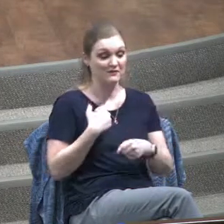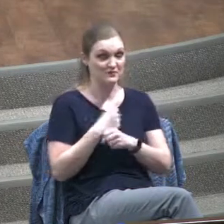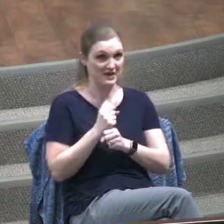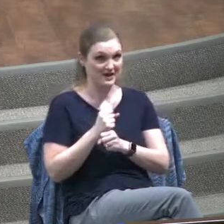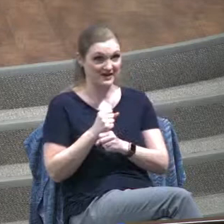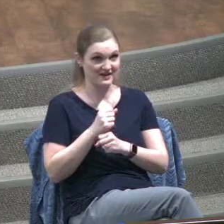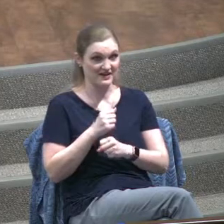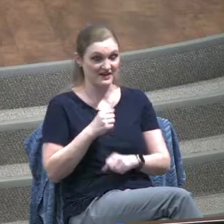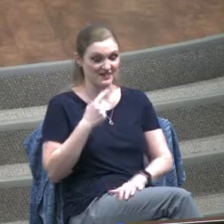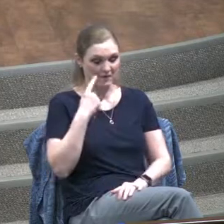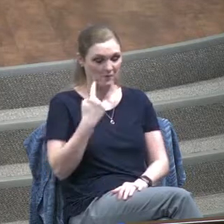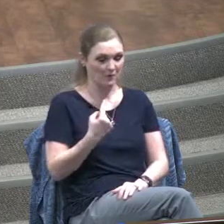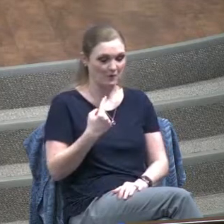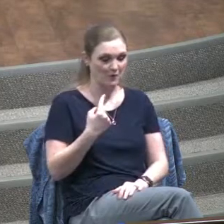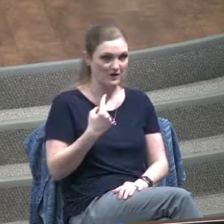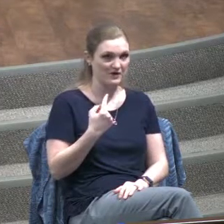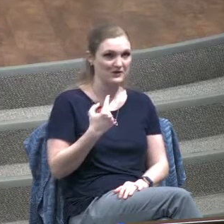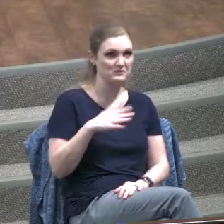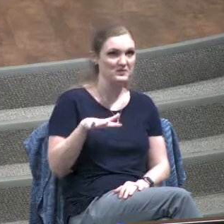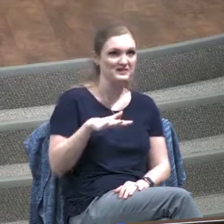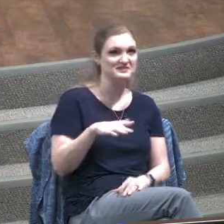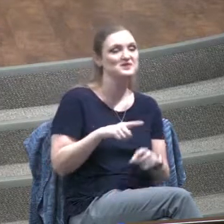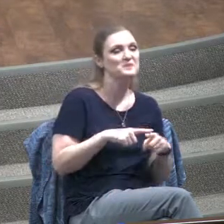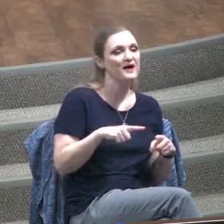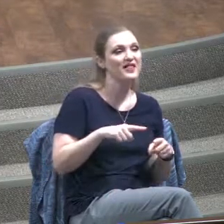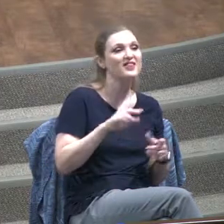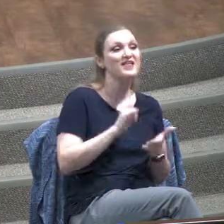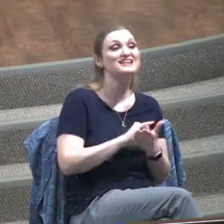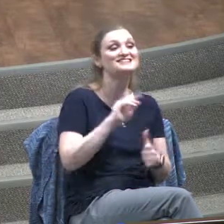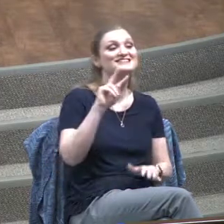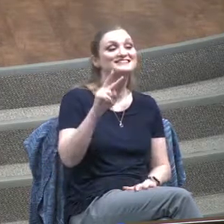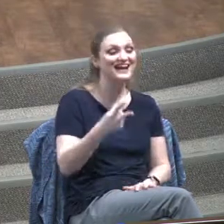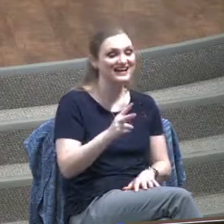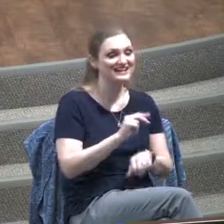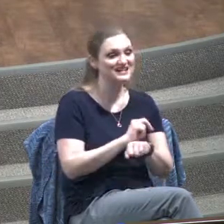is the second temple. Now,